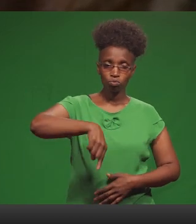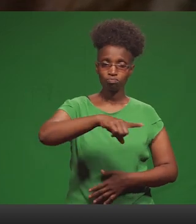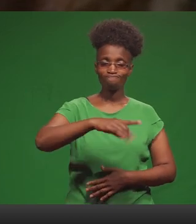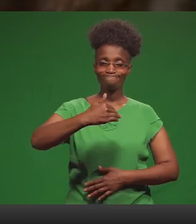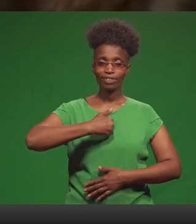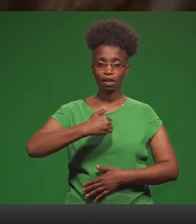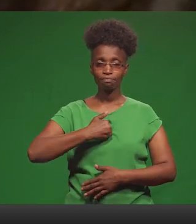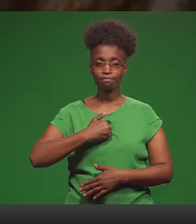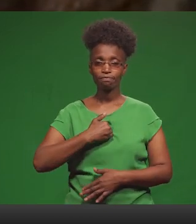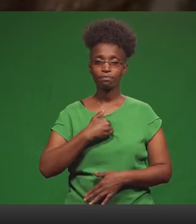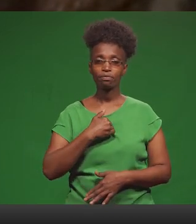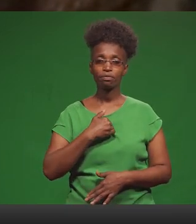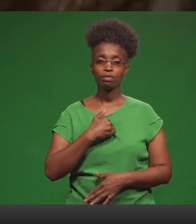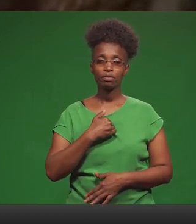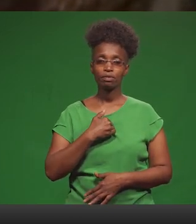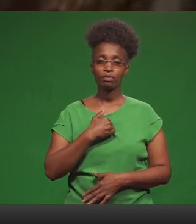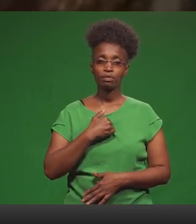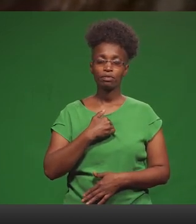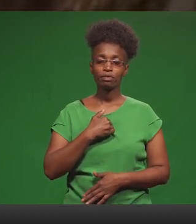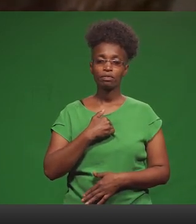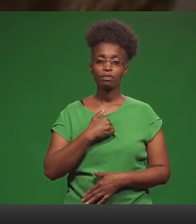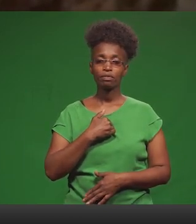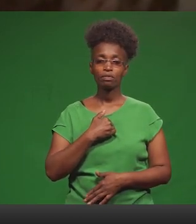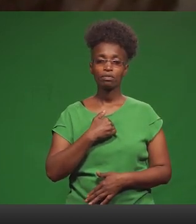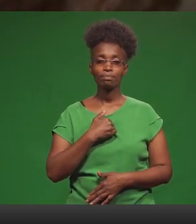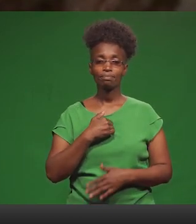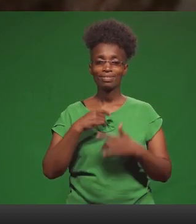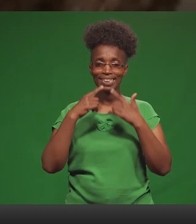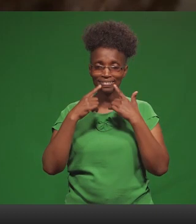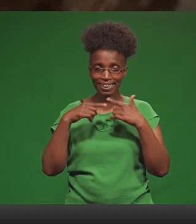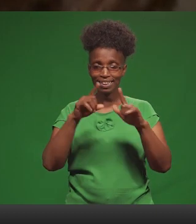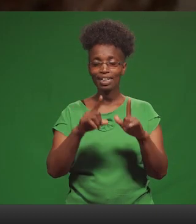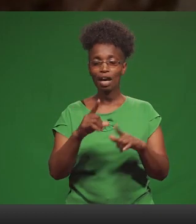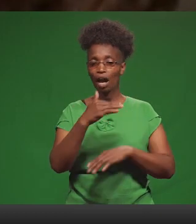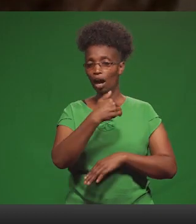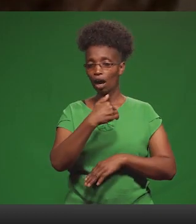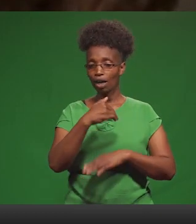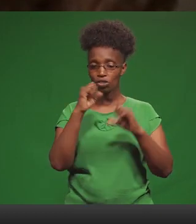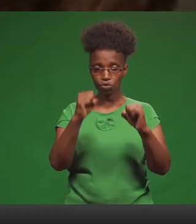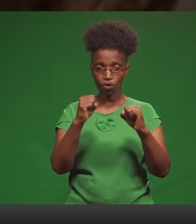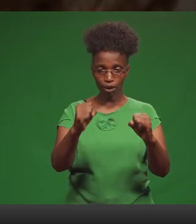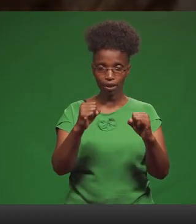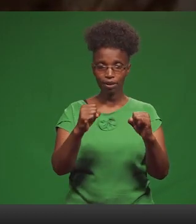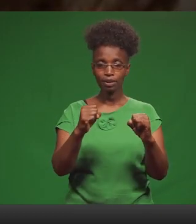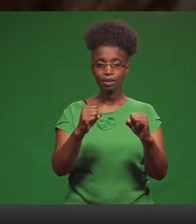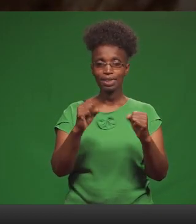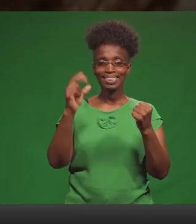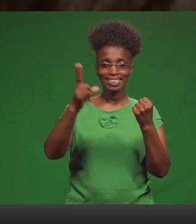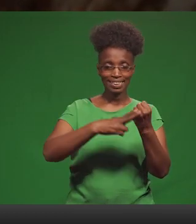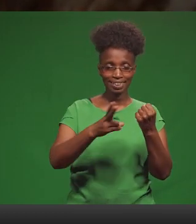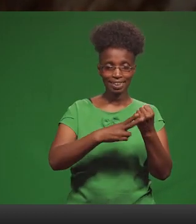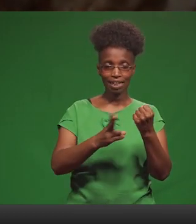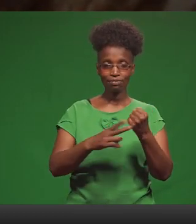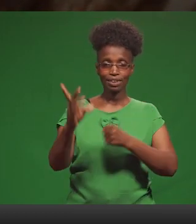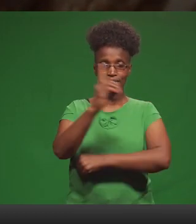we have decried and very strongly